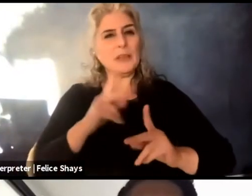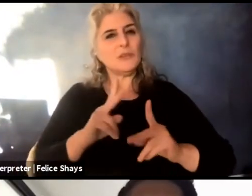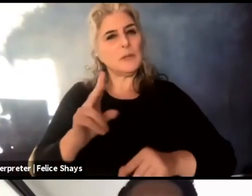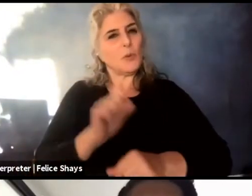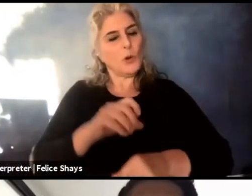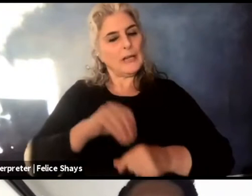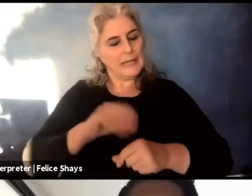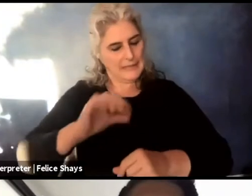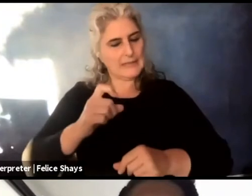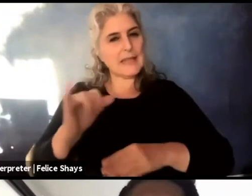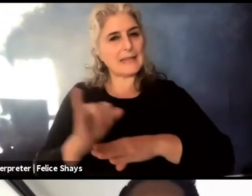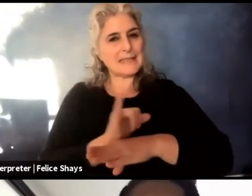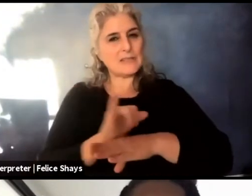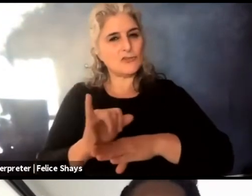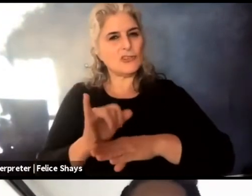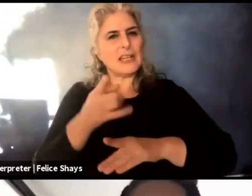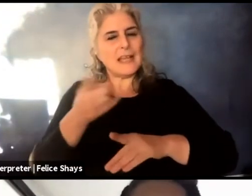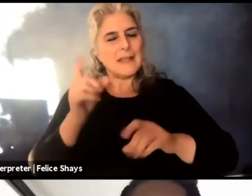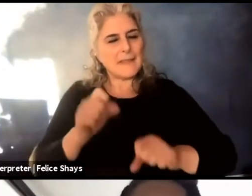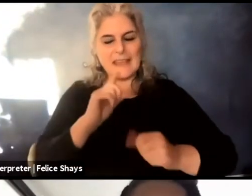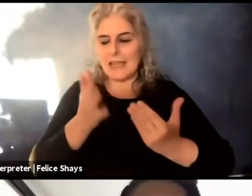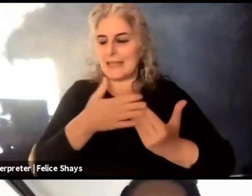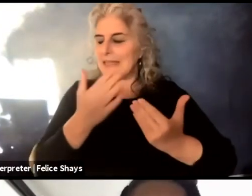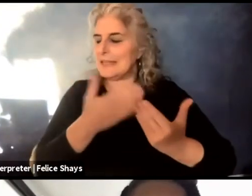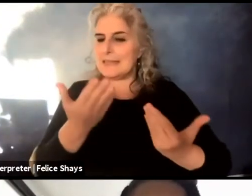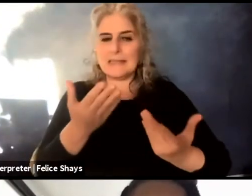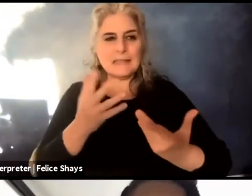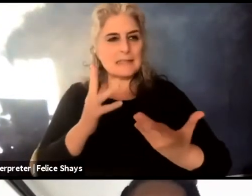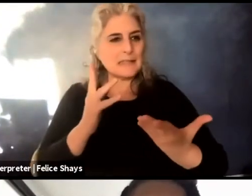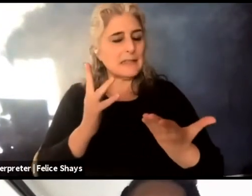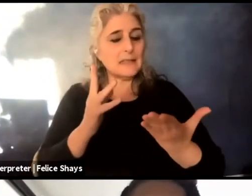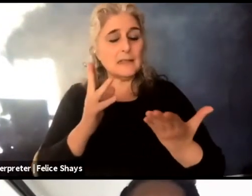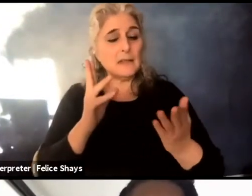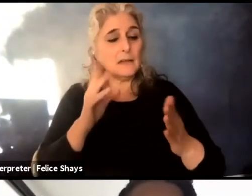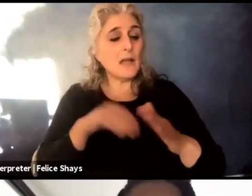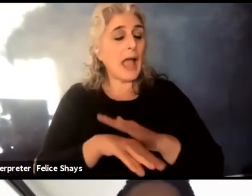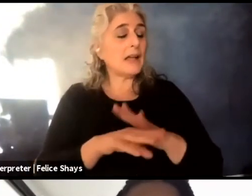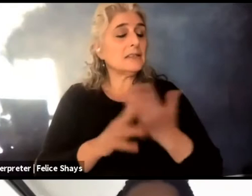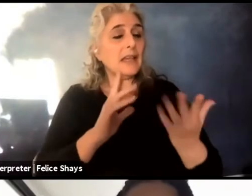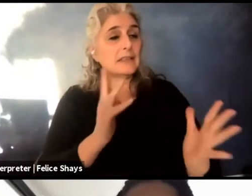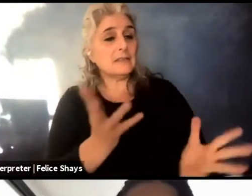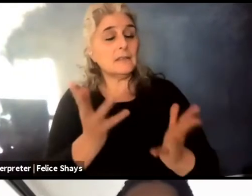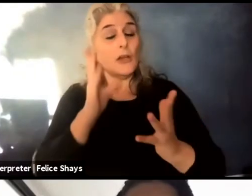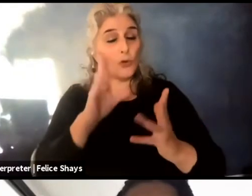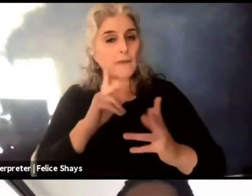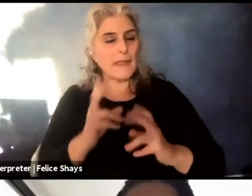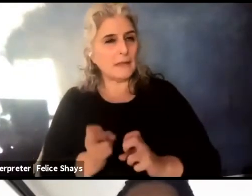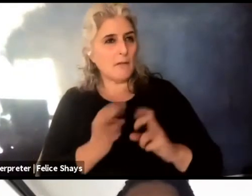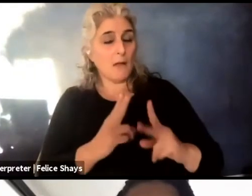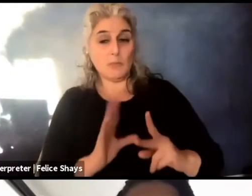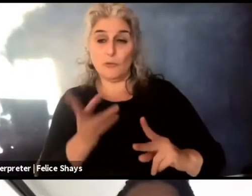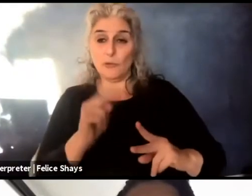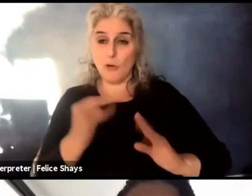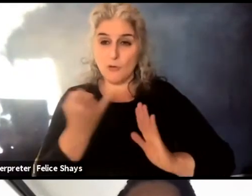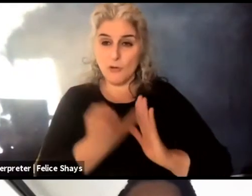to be able to easily access and freely access a space where they can upload their artwork,